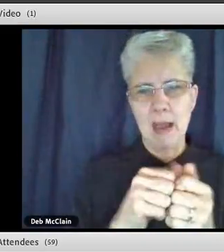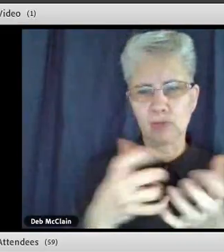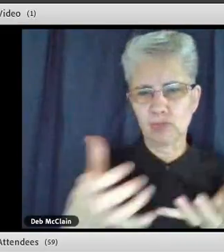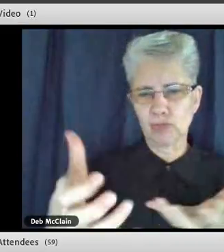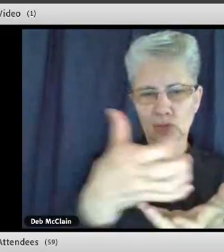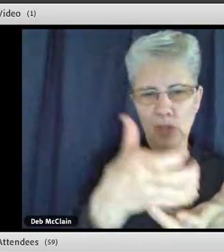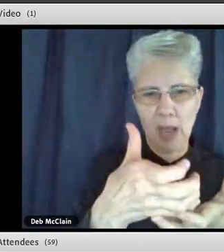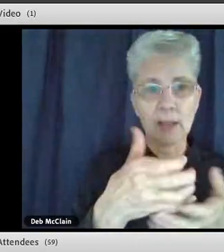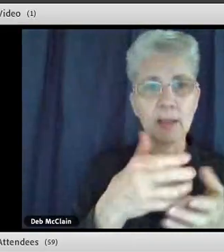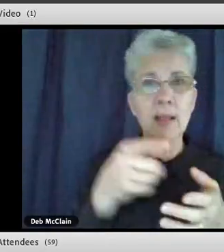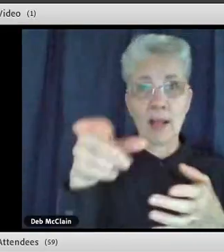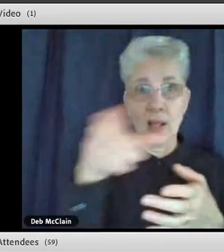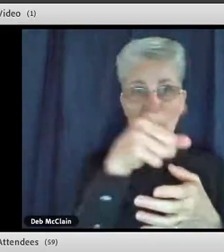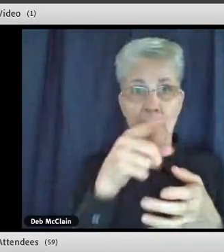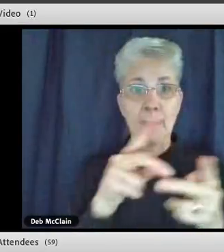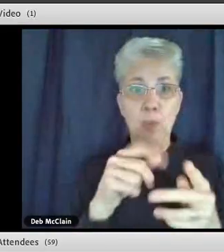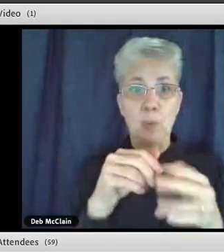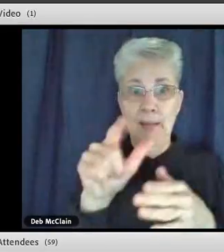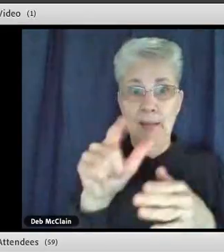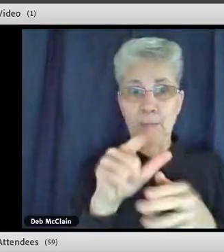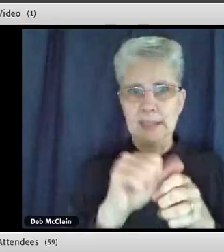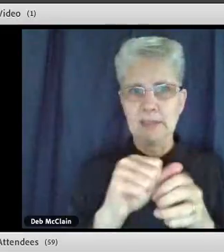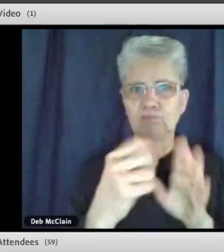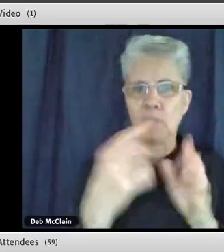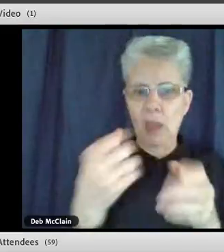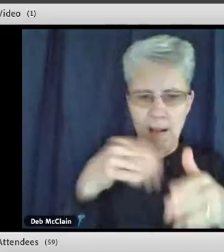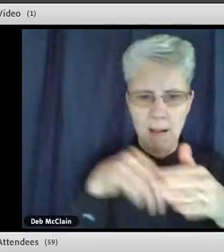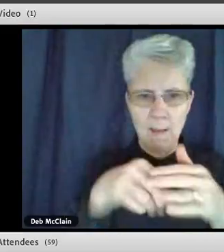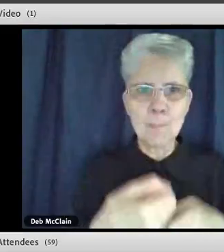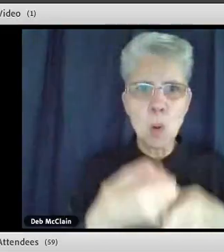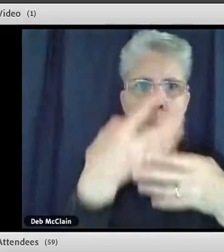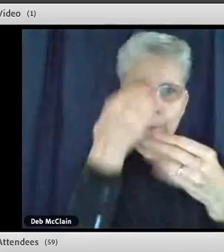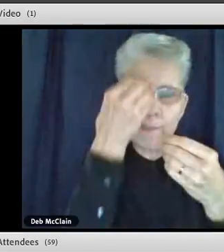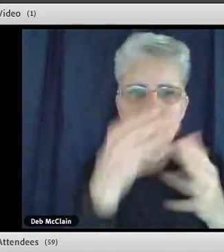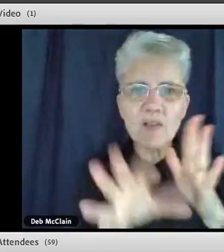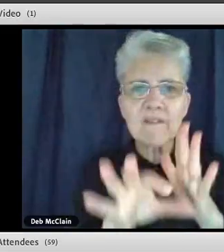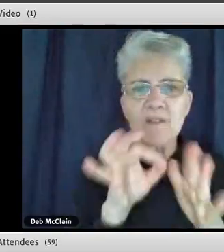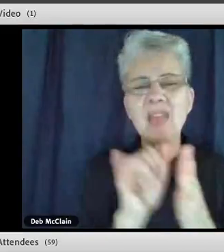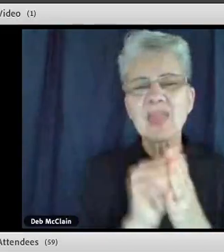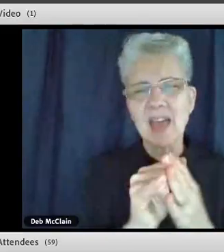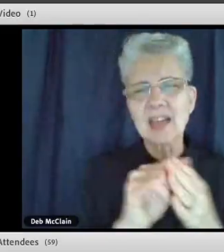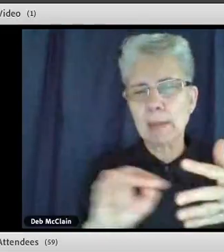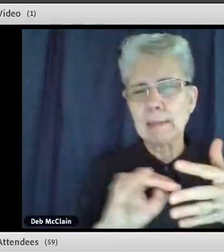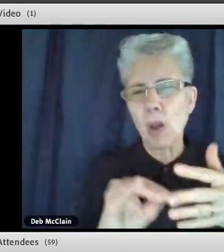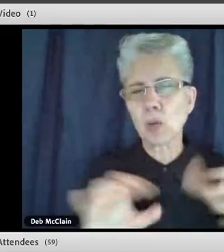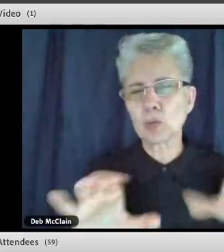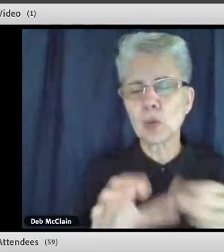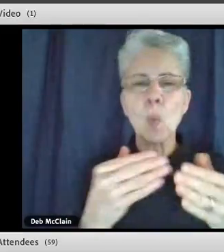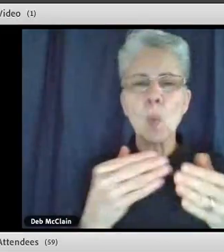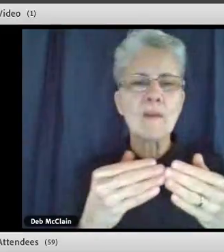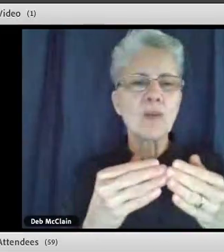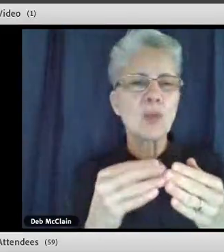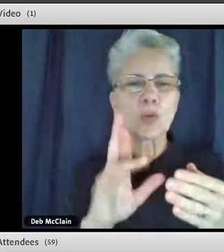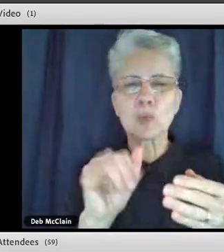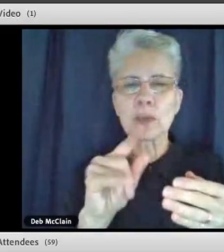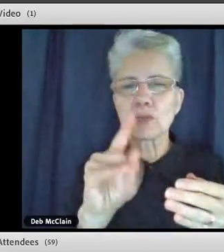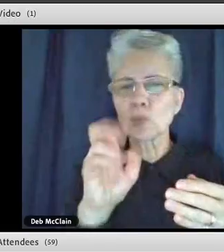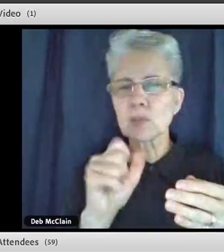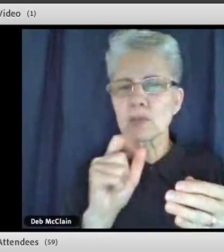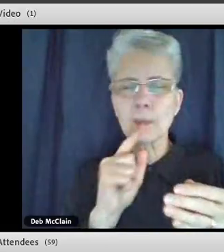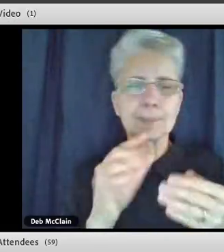them. Okay? Once again, the very basic level, that's what catalogers do. Whatever those resources are, whether it's books